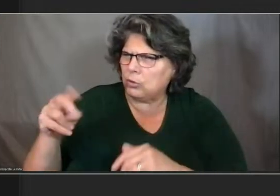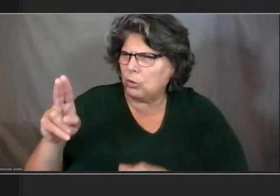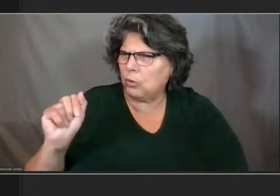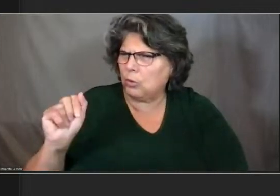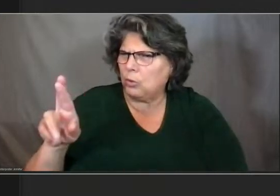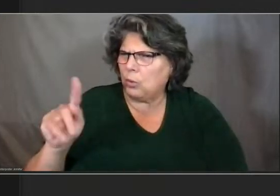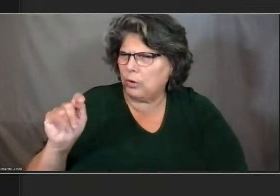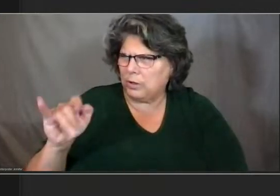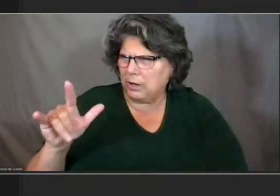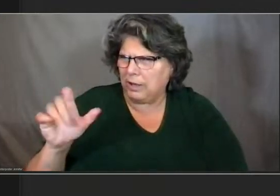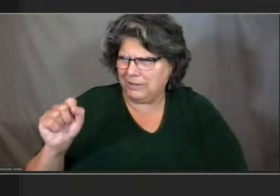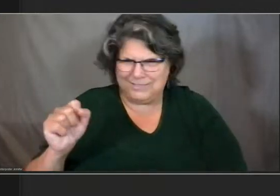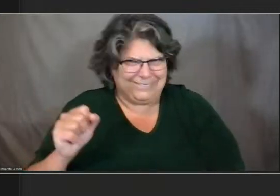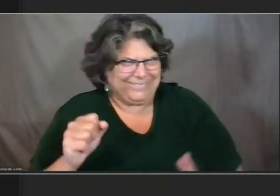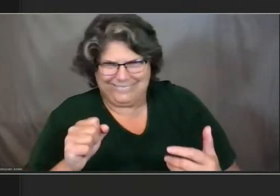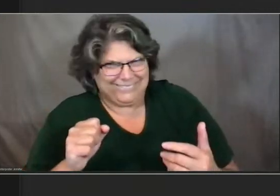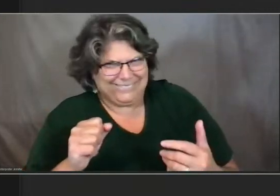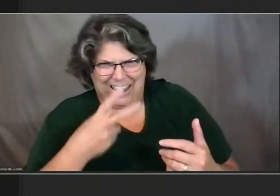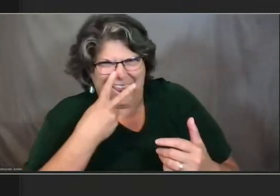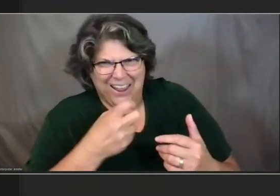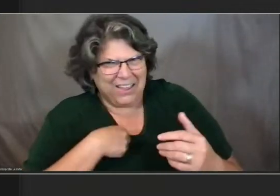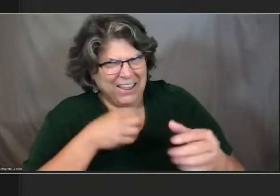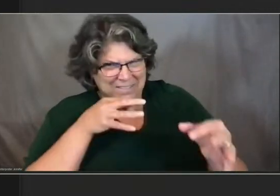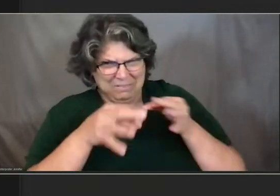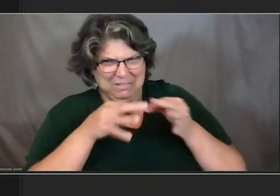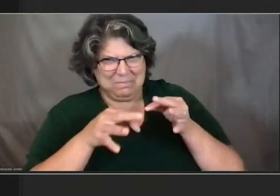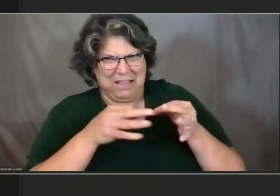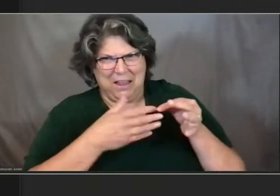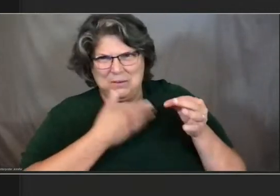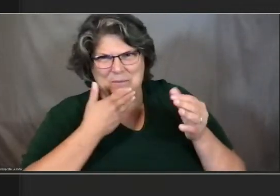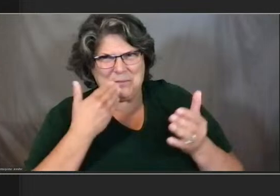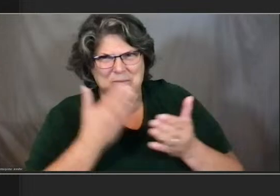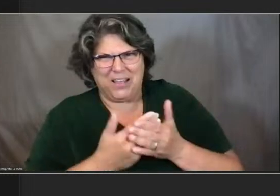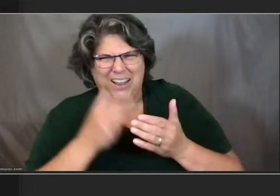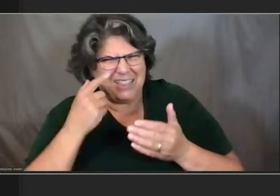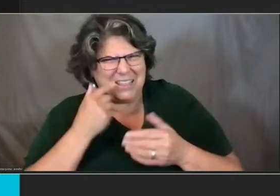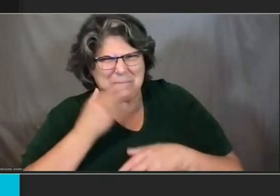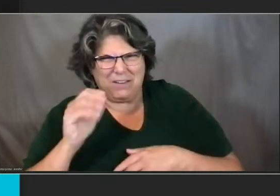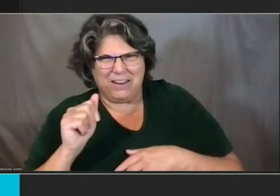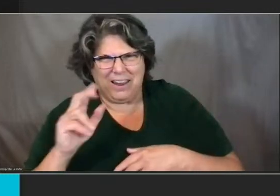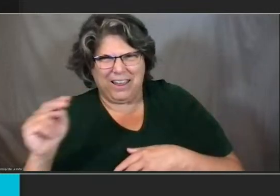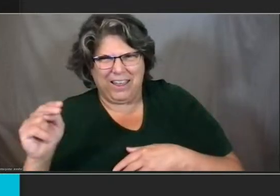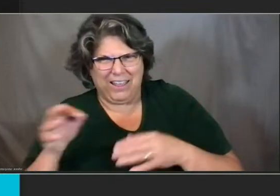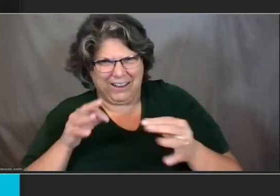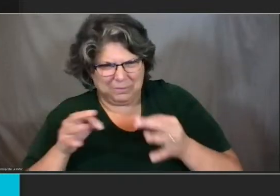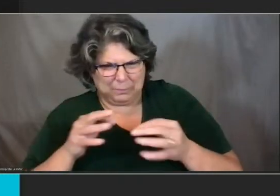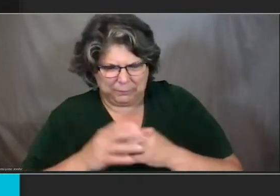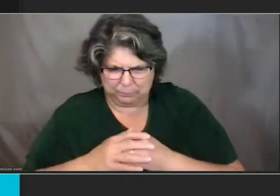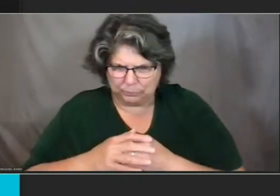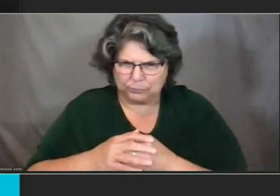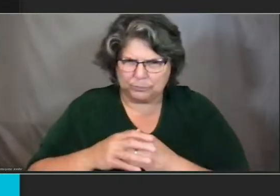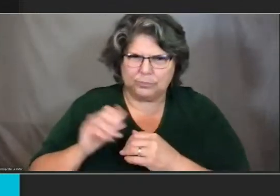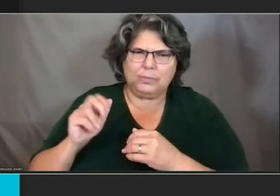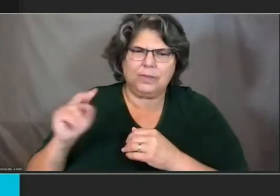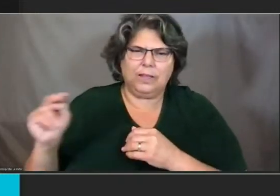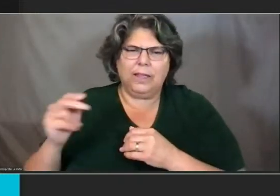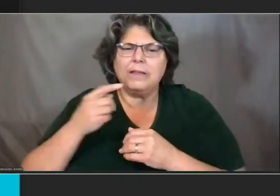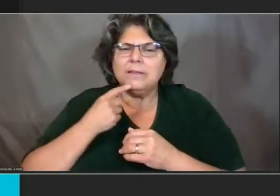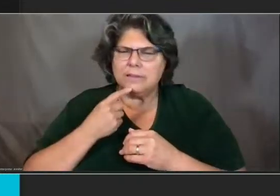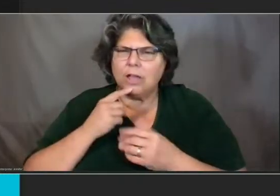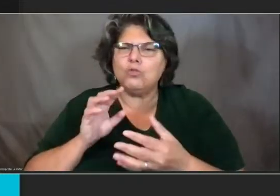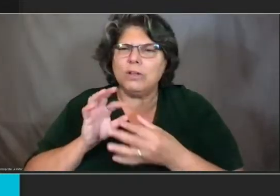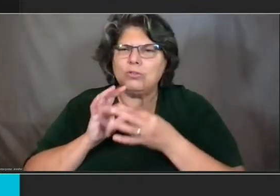I probably won't do a very good job at it. I'll defer to Anne on that. They're the healthy. It has to do really